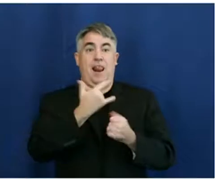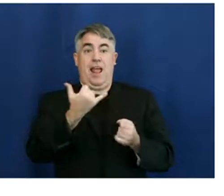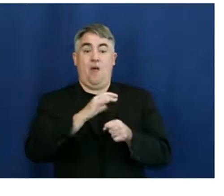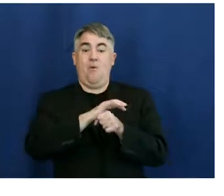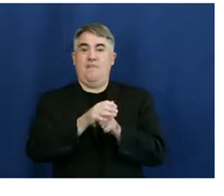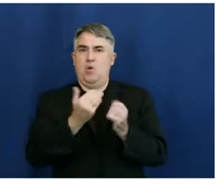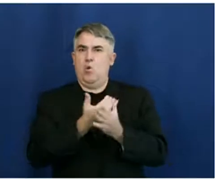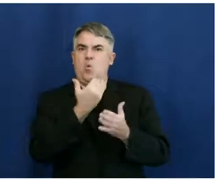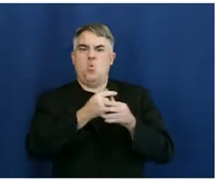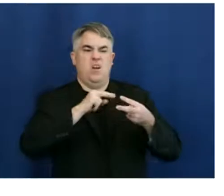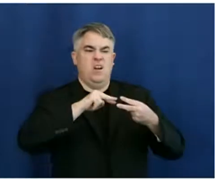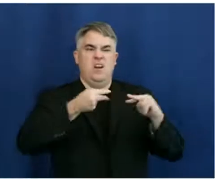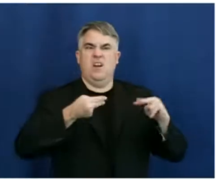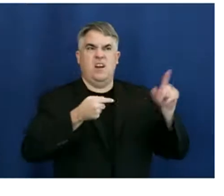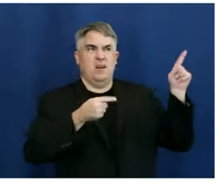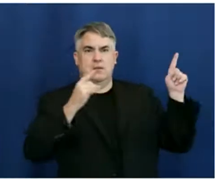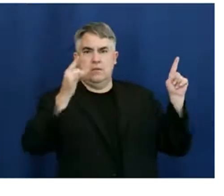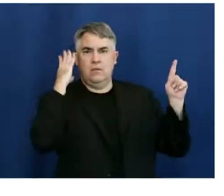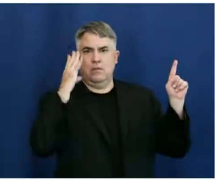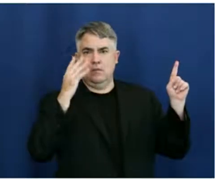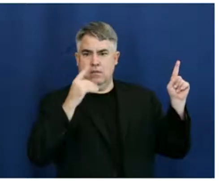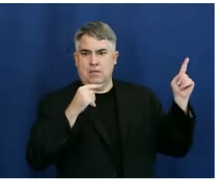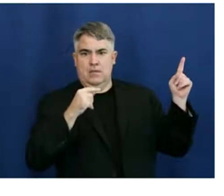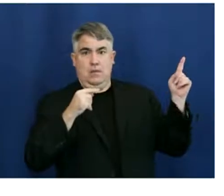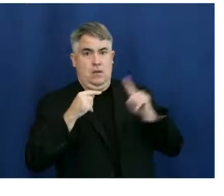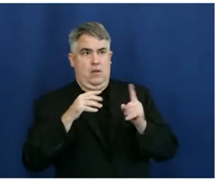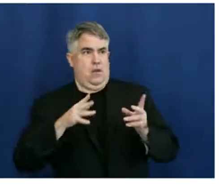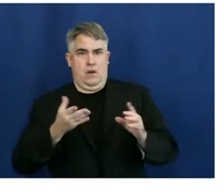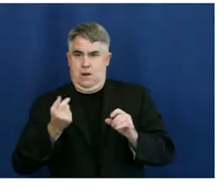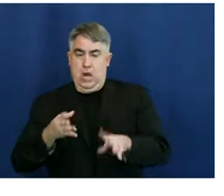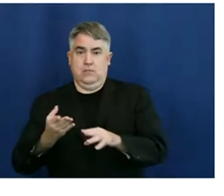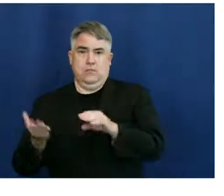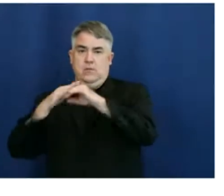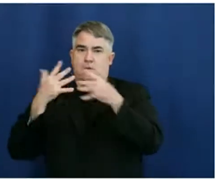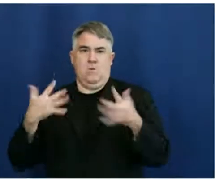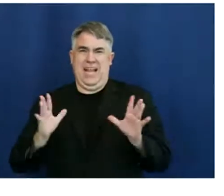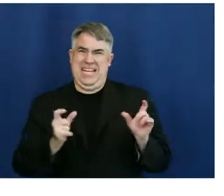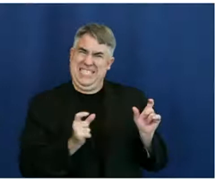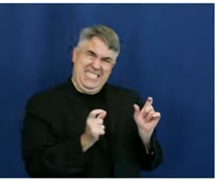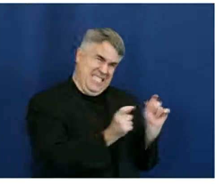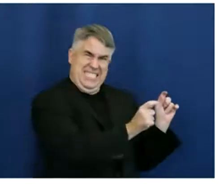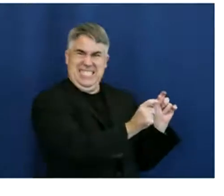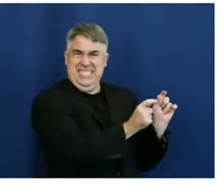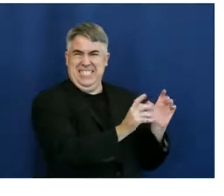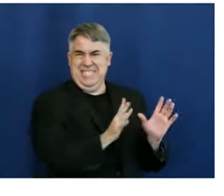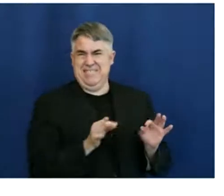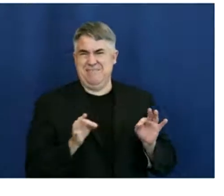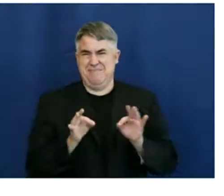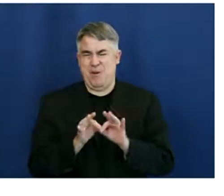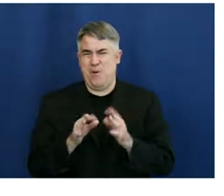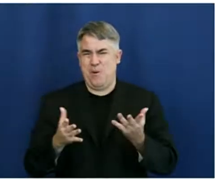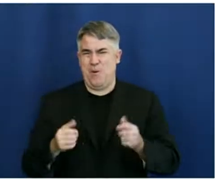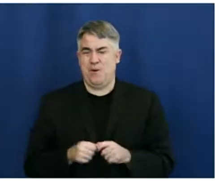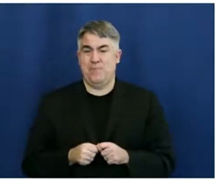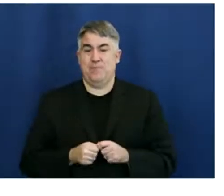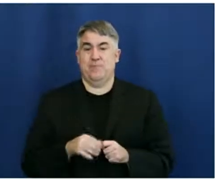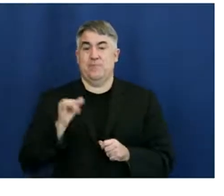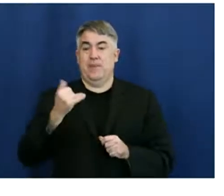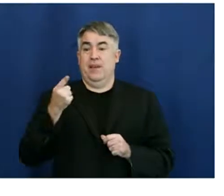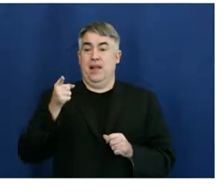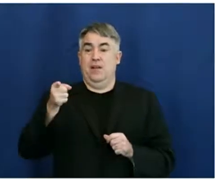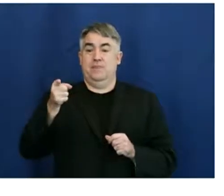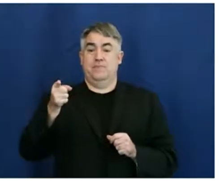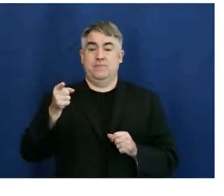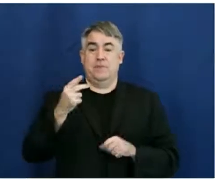spread. Again, generally good trends in hospitalizations. On the next slide you see here, our COVID-related hospitalizations, again,